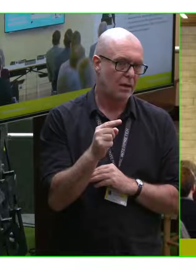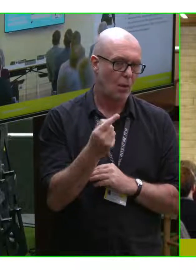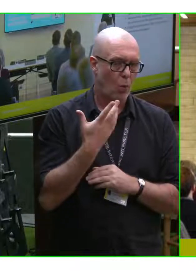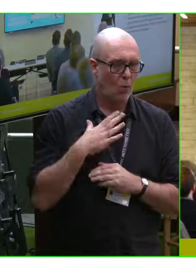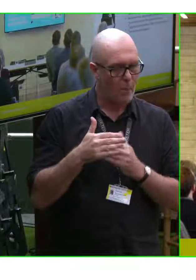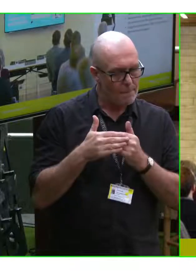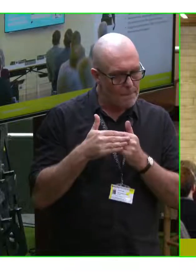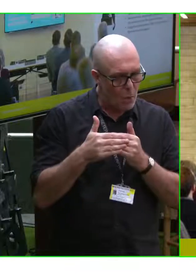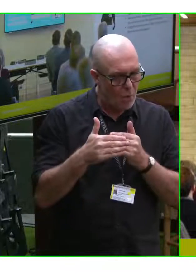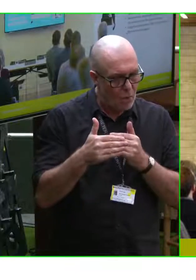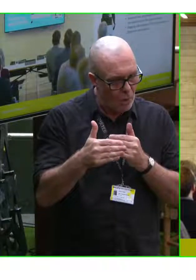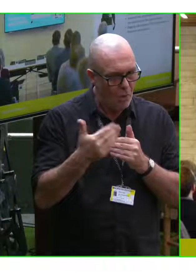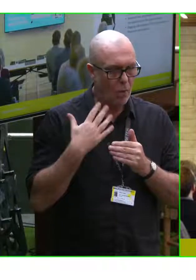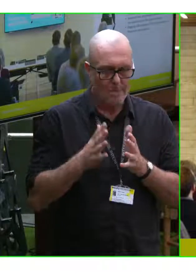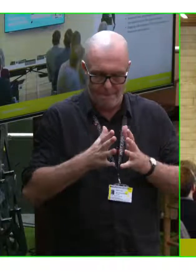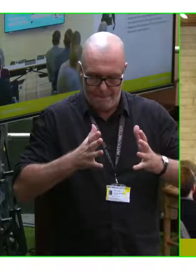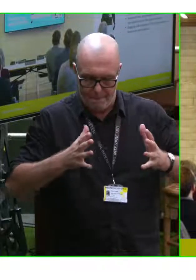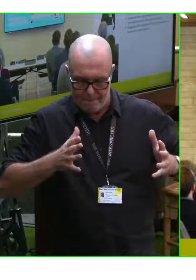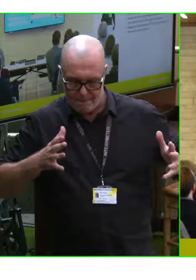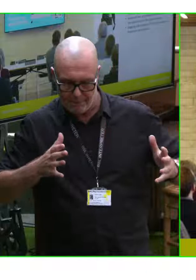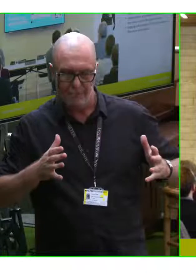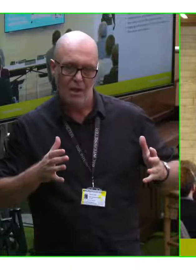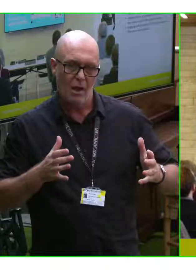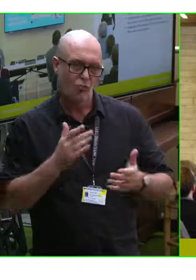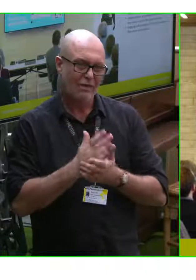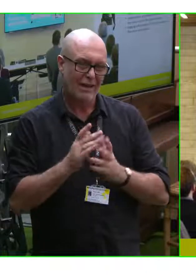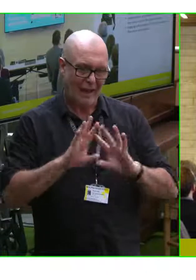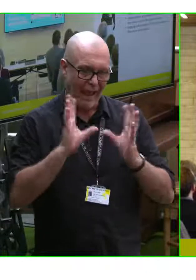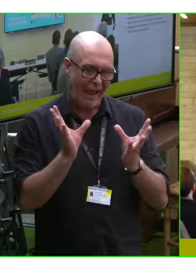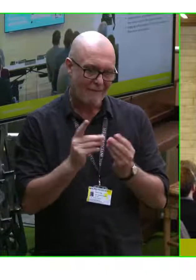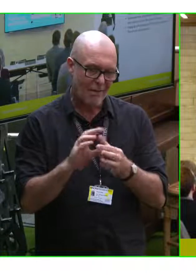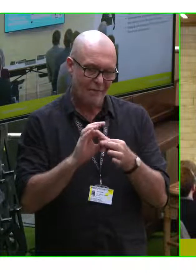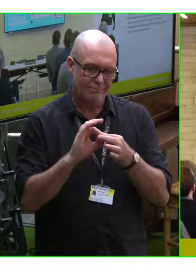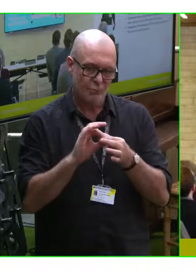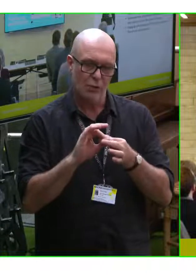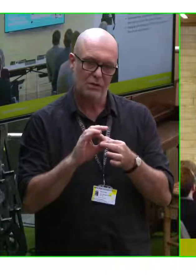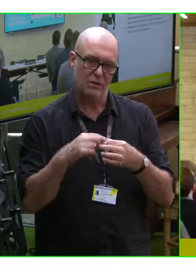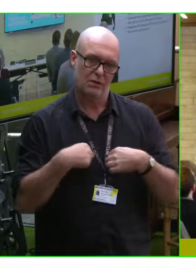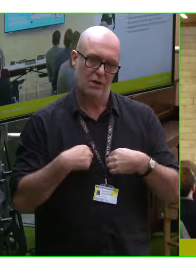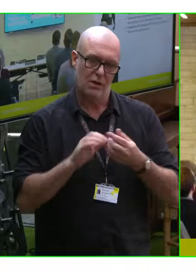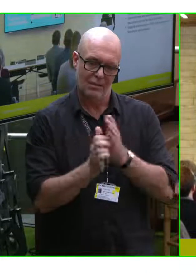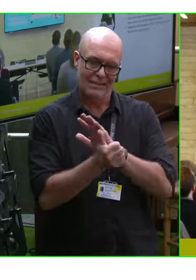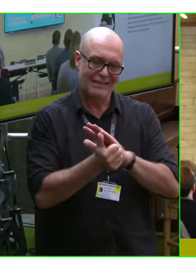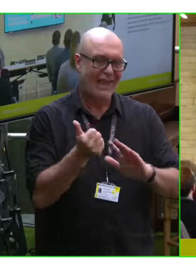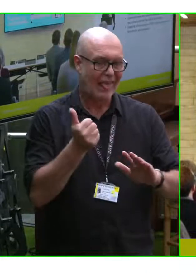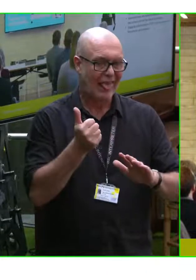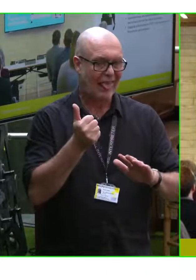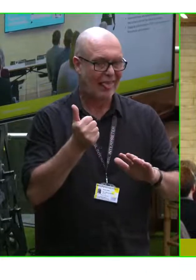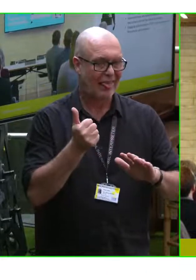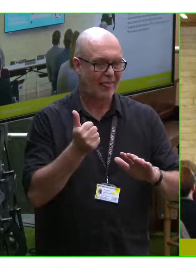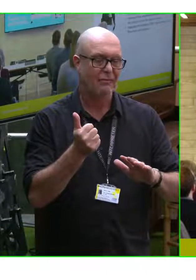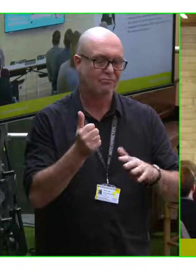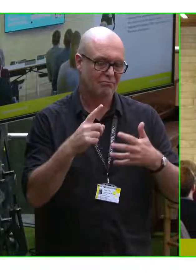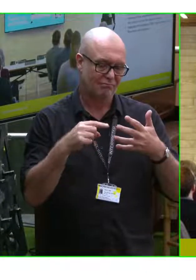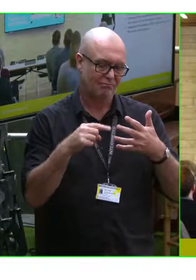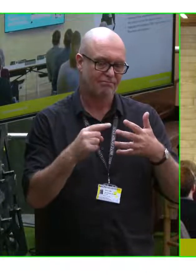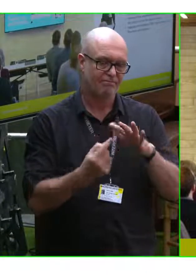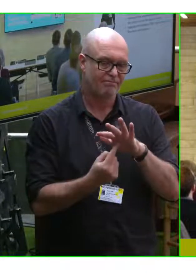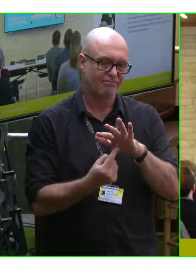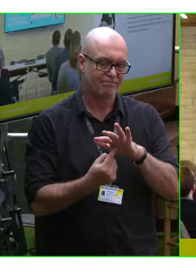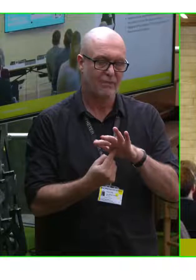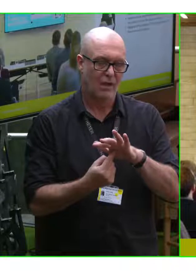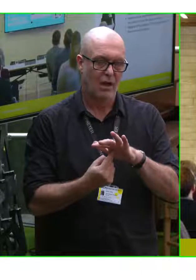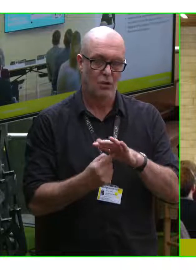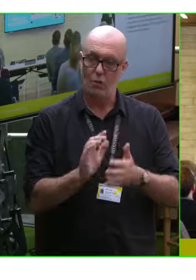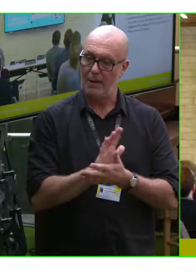much larger facility. But I think to underpin everything that we do, the skills aspect, which has been mentioned a number of times, is critical. So I'm very pleased I can